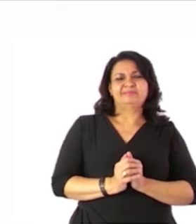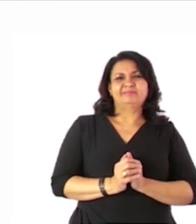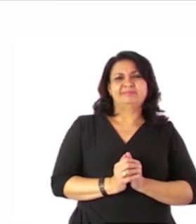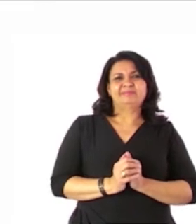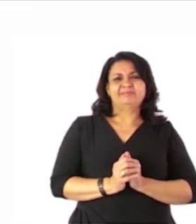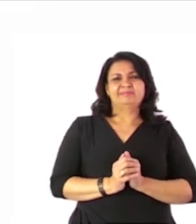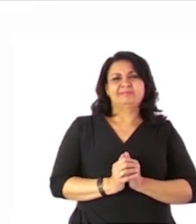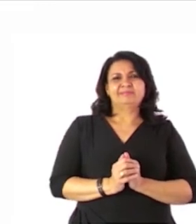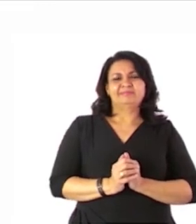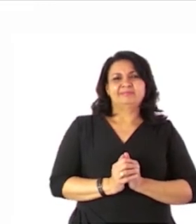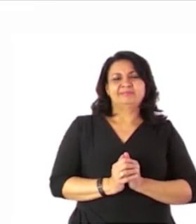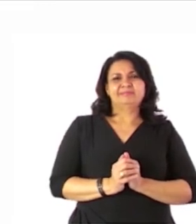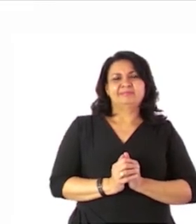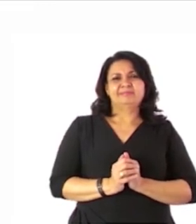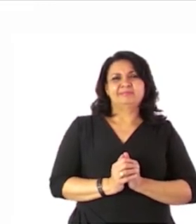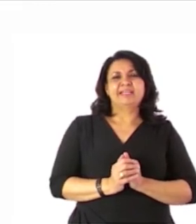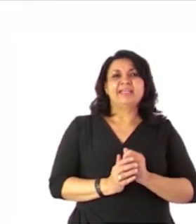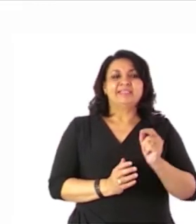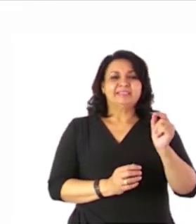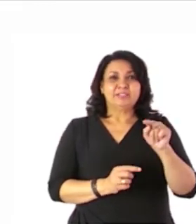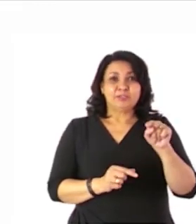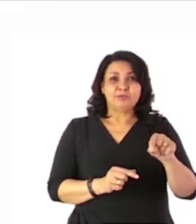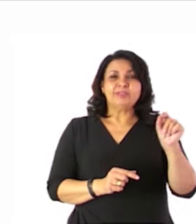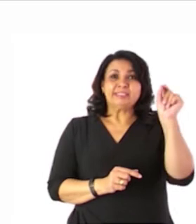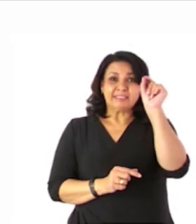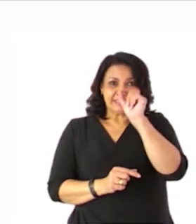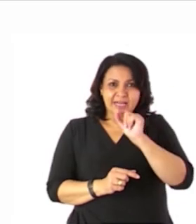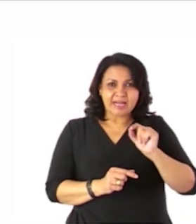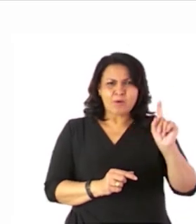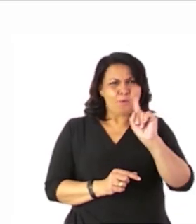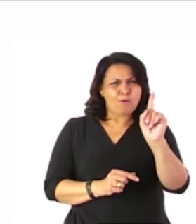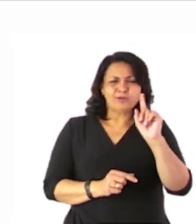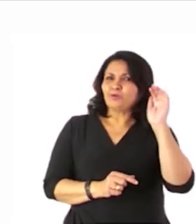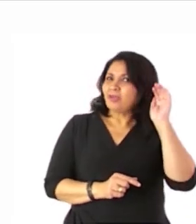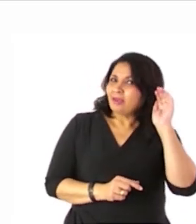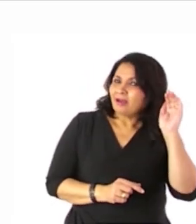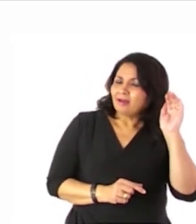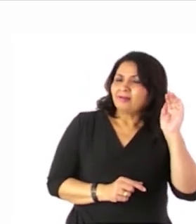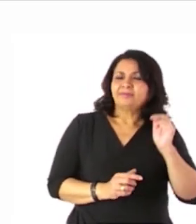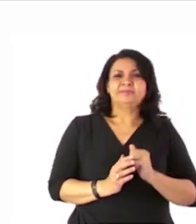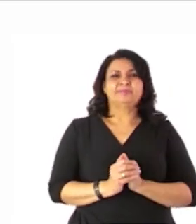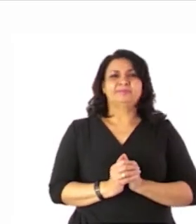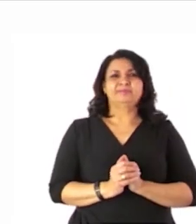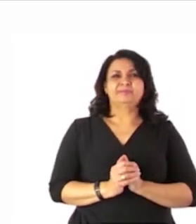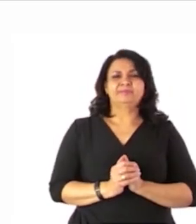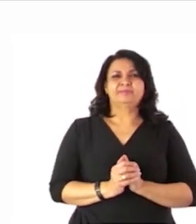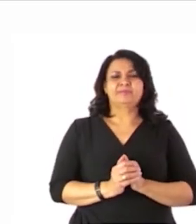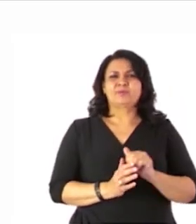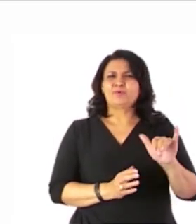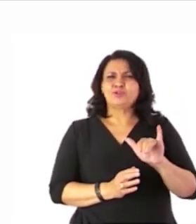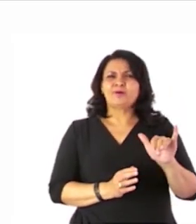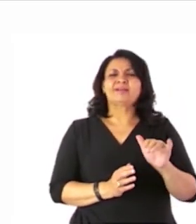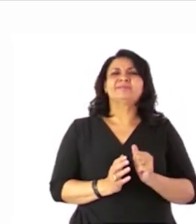you please kindly circle what you can hear? And oh, I can see, well